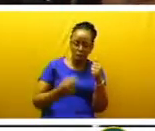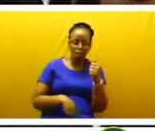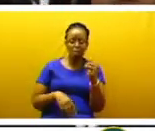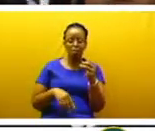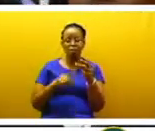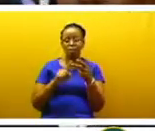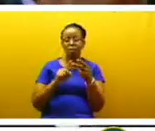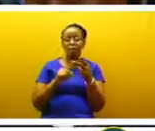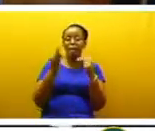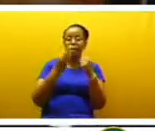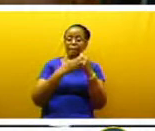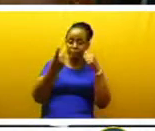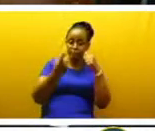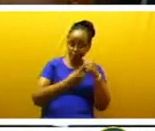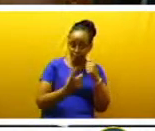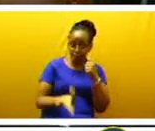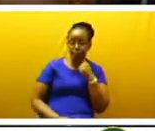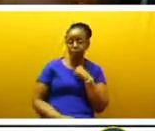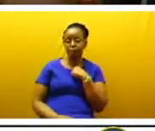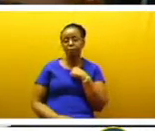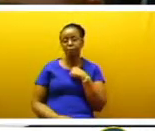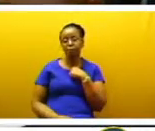and at no point